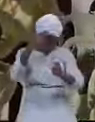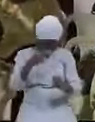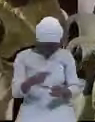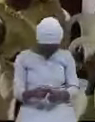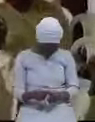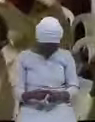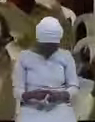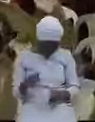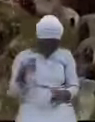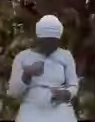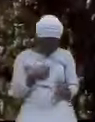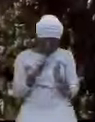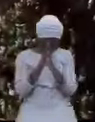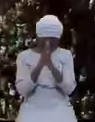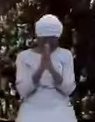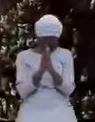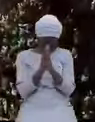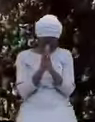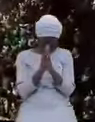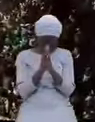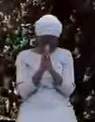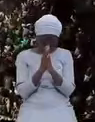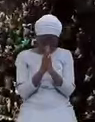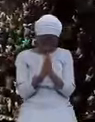name we pray.